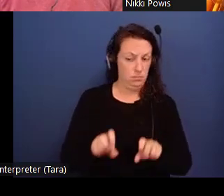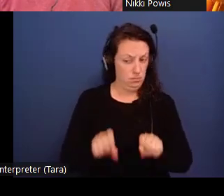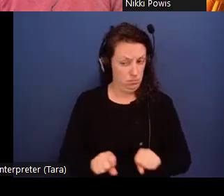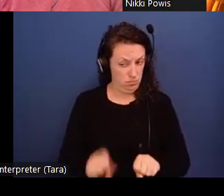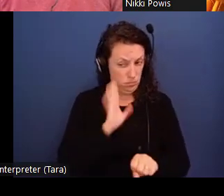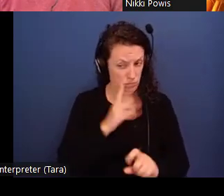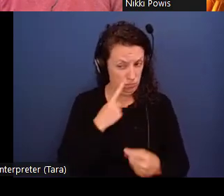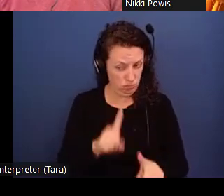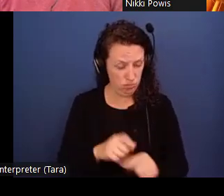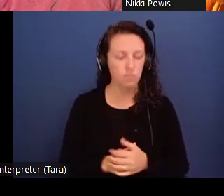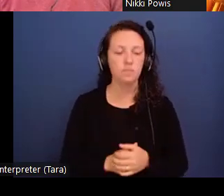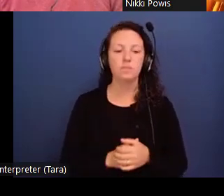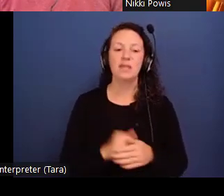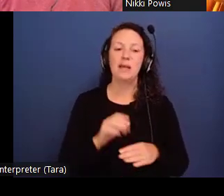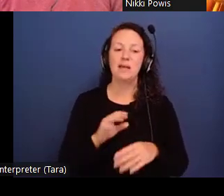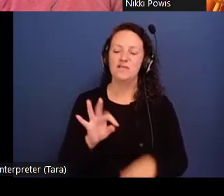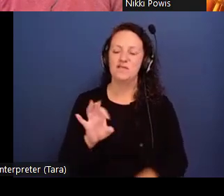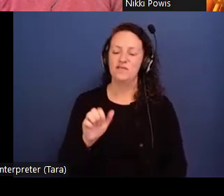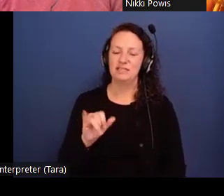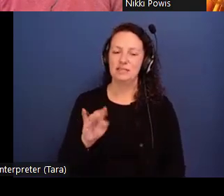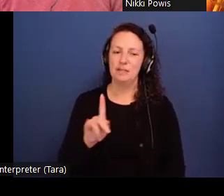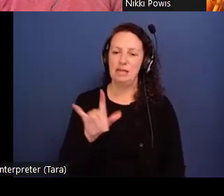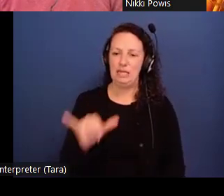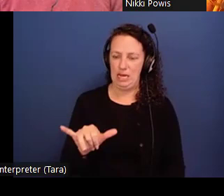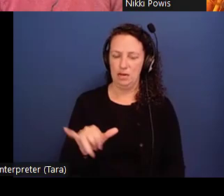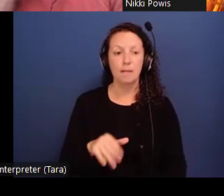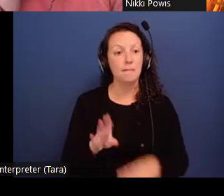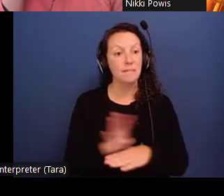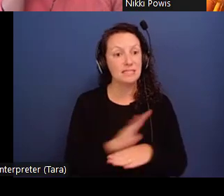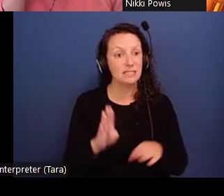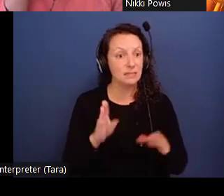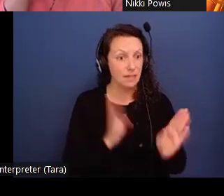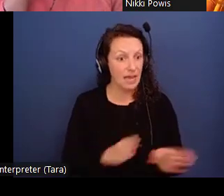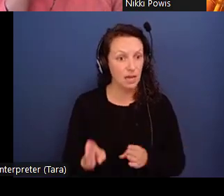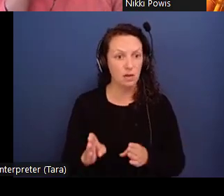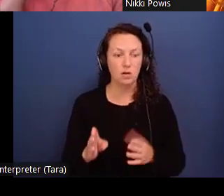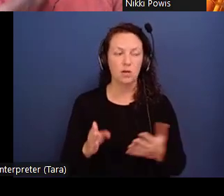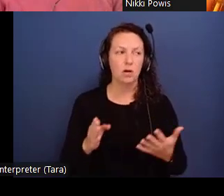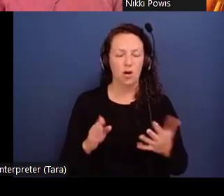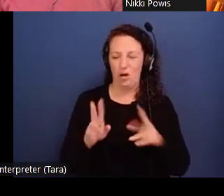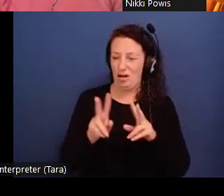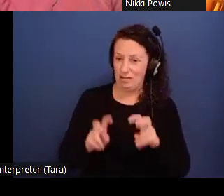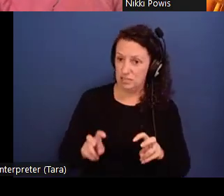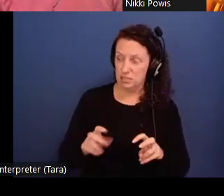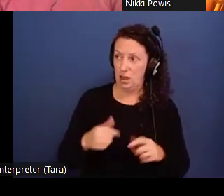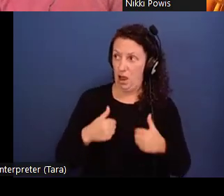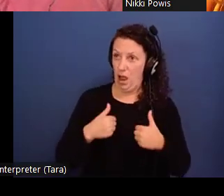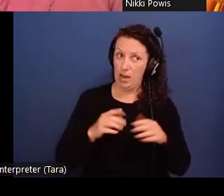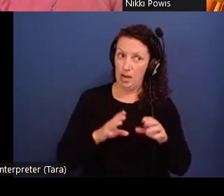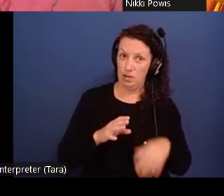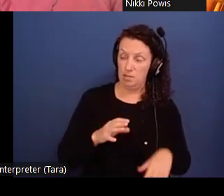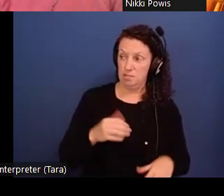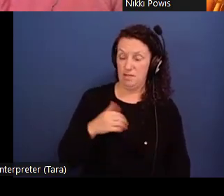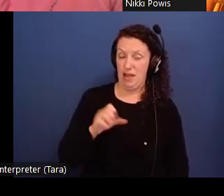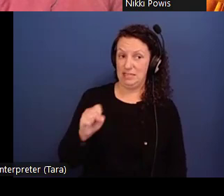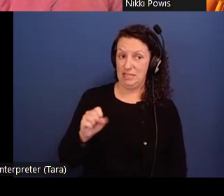planning, things like what happens to my benefits if I'm on SSI or SSDI and I open a business, or I